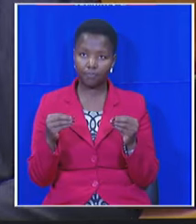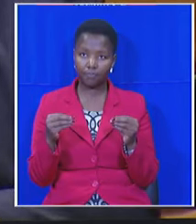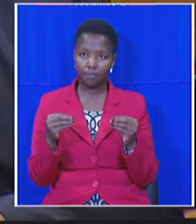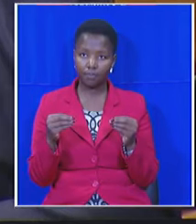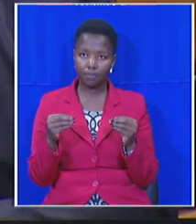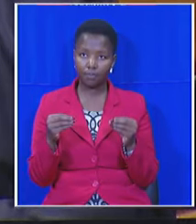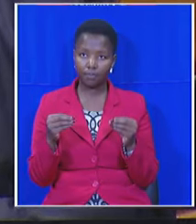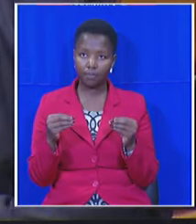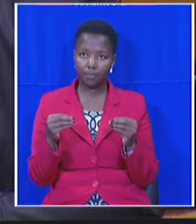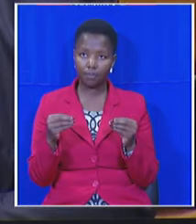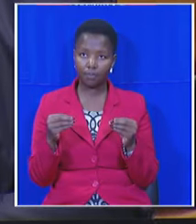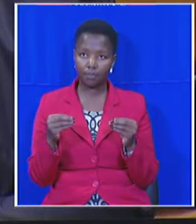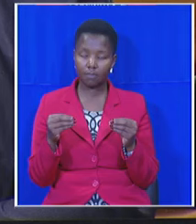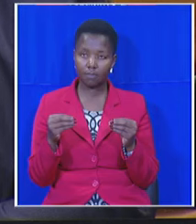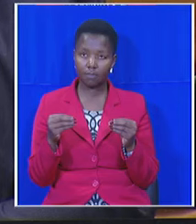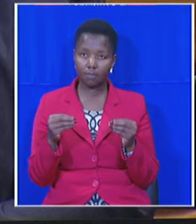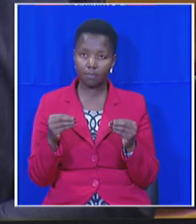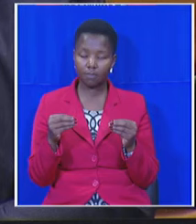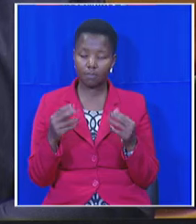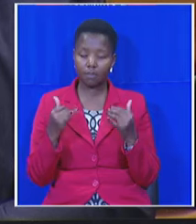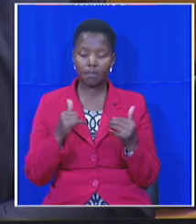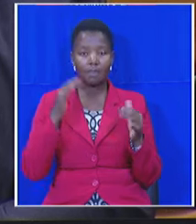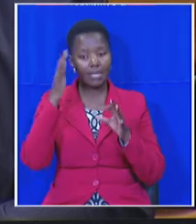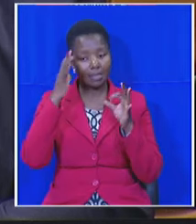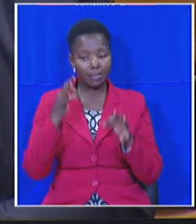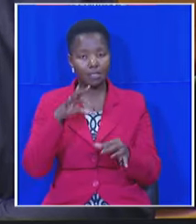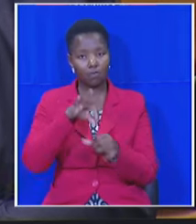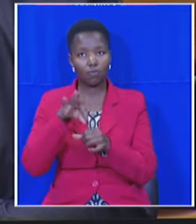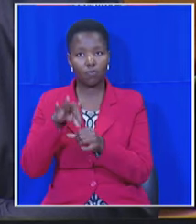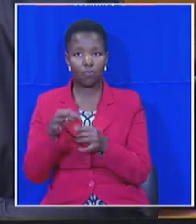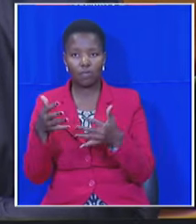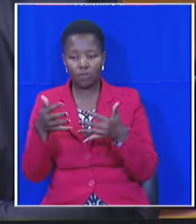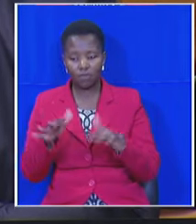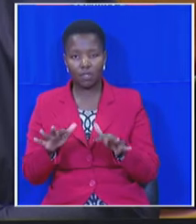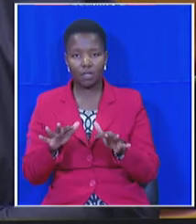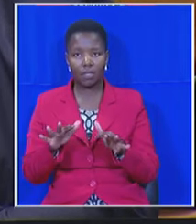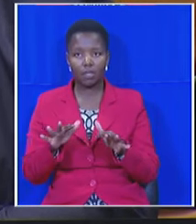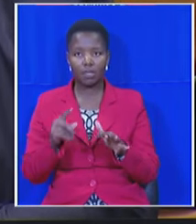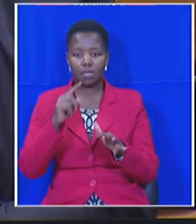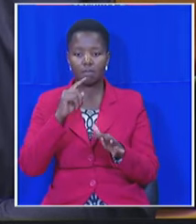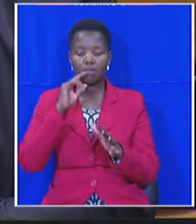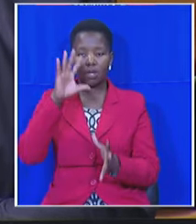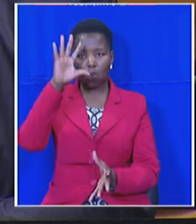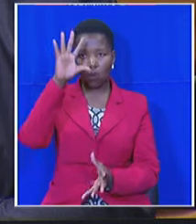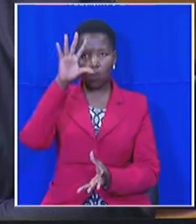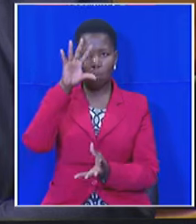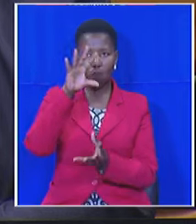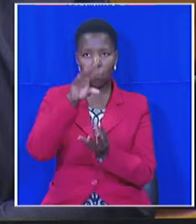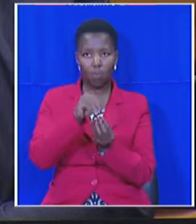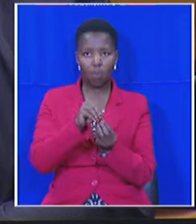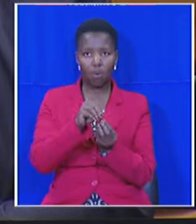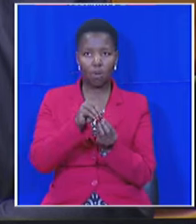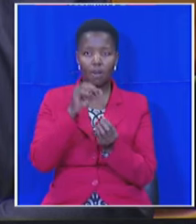That concludes the decision on the vote. I now put the schedule as a whole. Are there